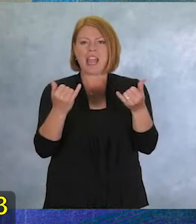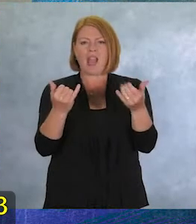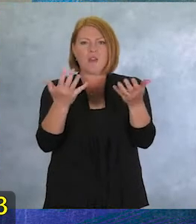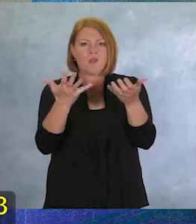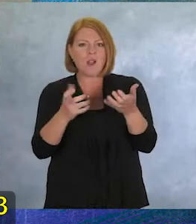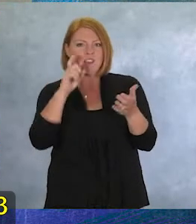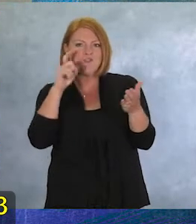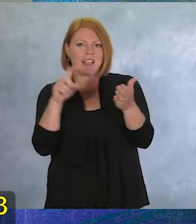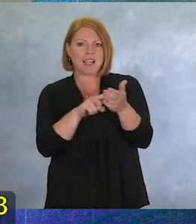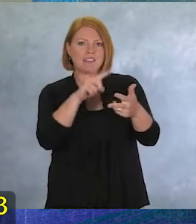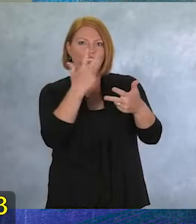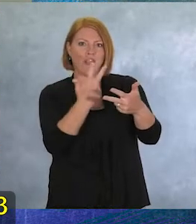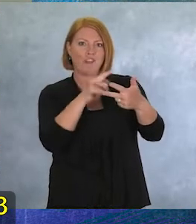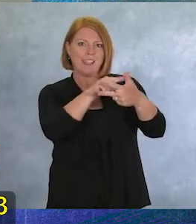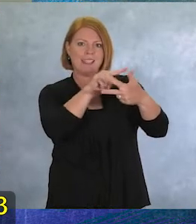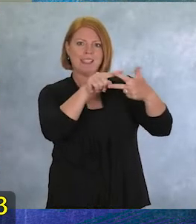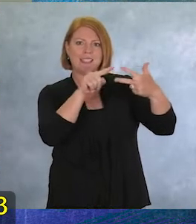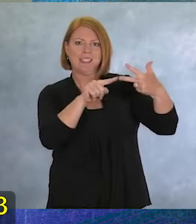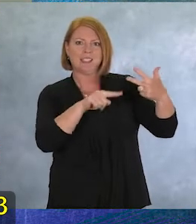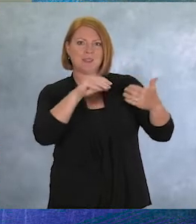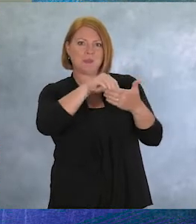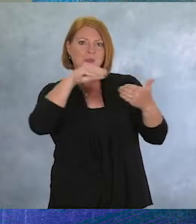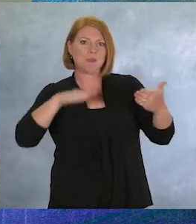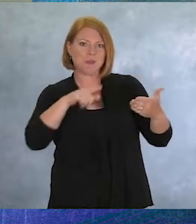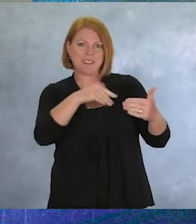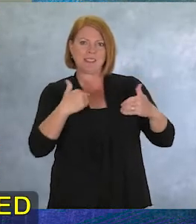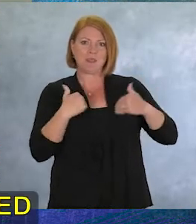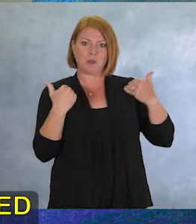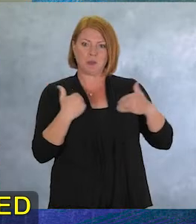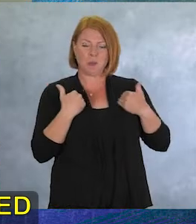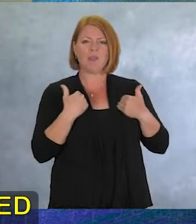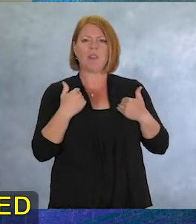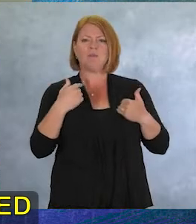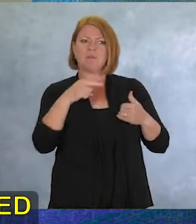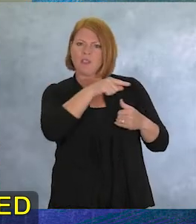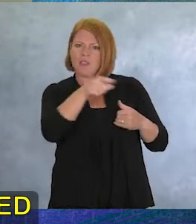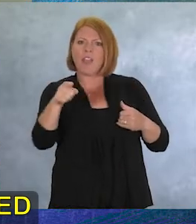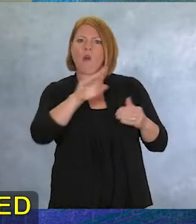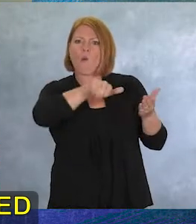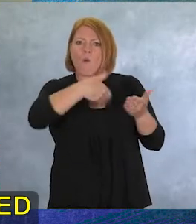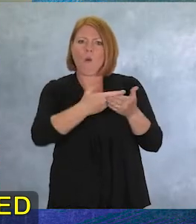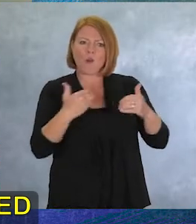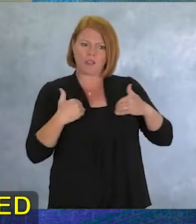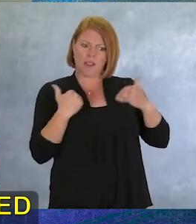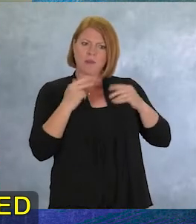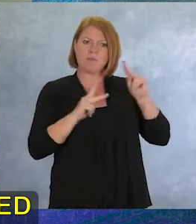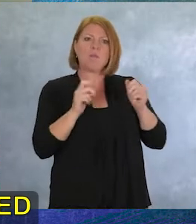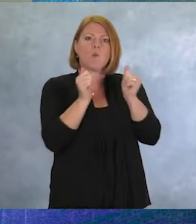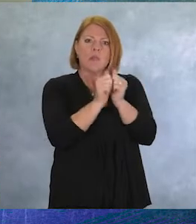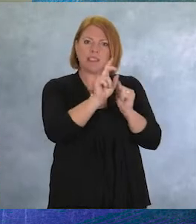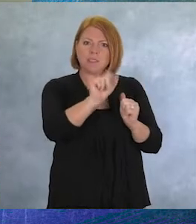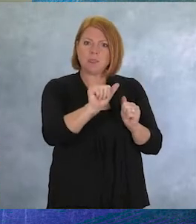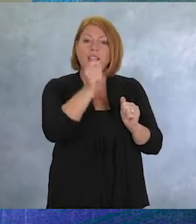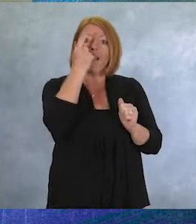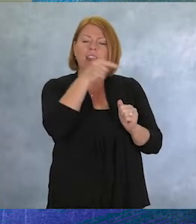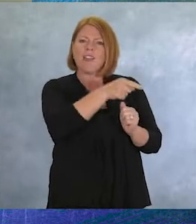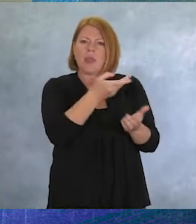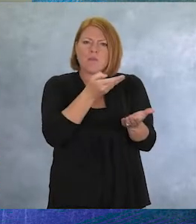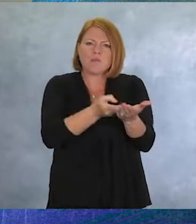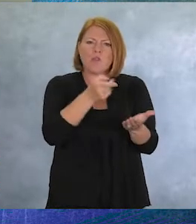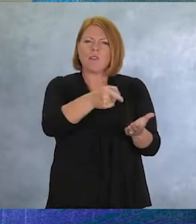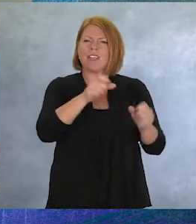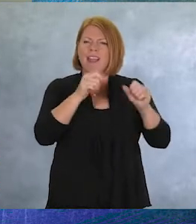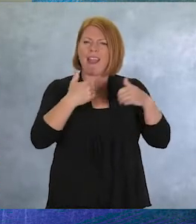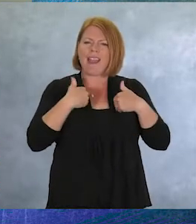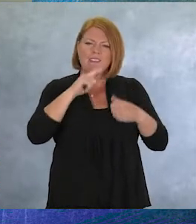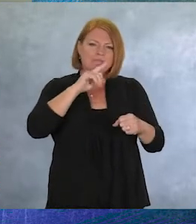Now, we'd like to recognize 3 outstanding youth. These students are recognized as youth with disabilities who have demonstrated